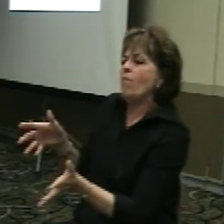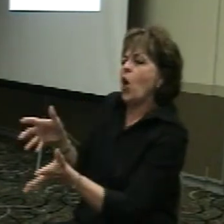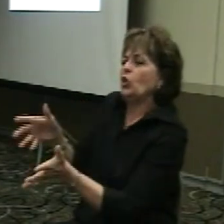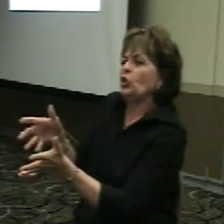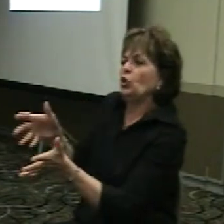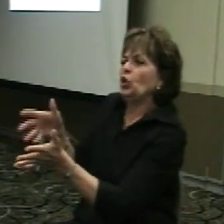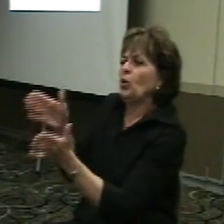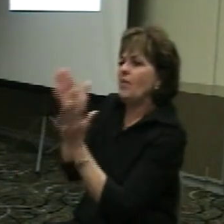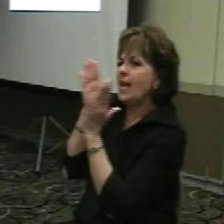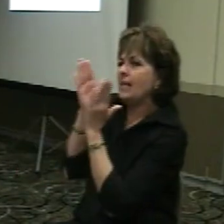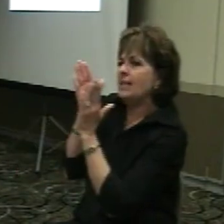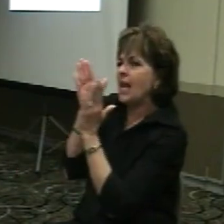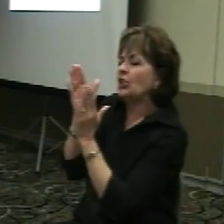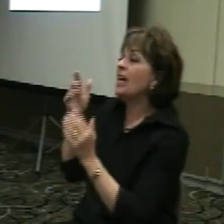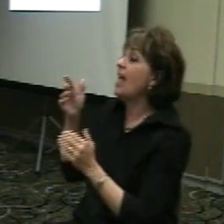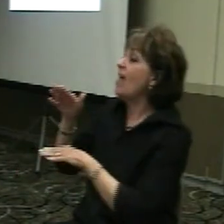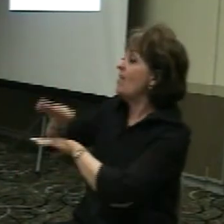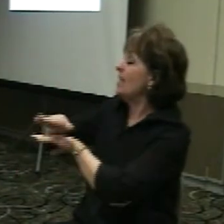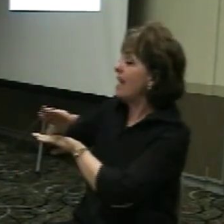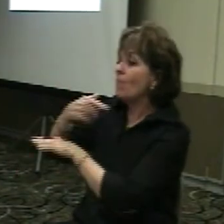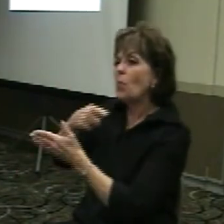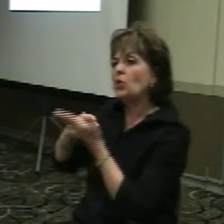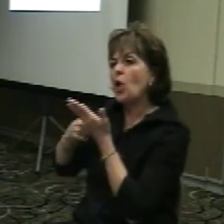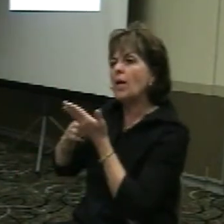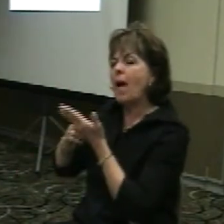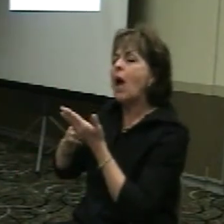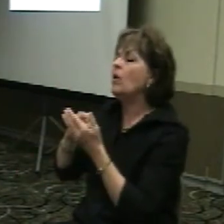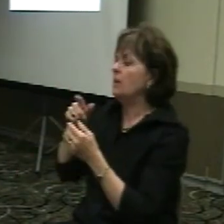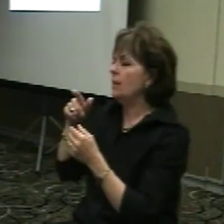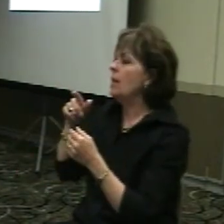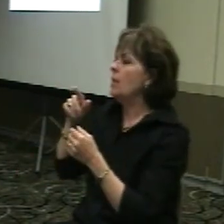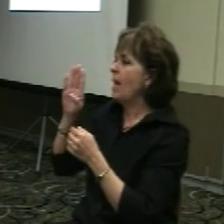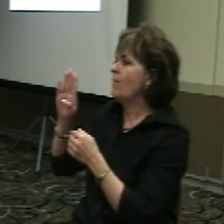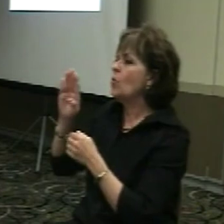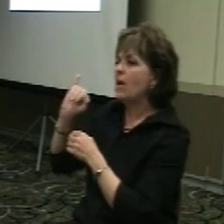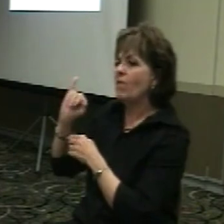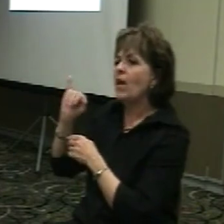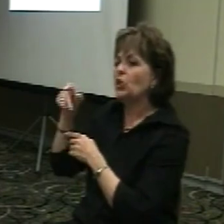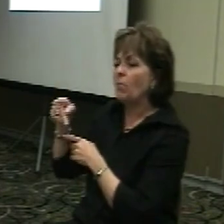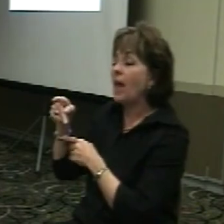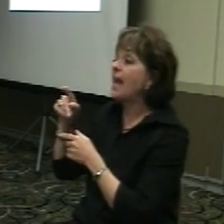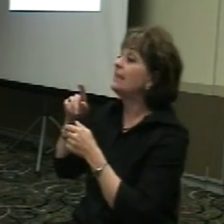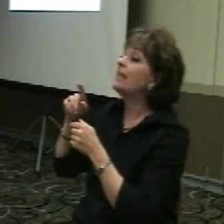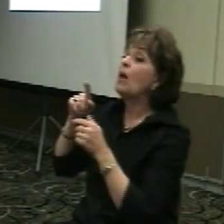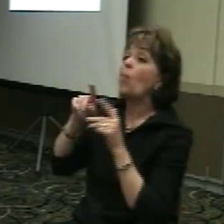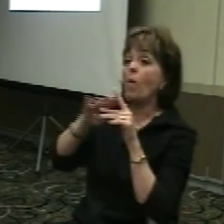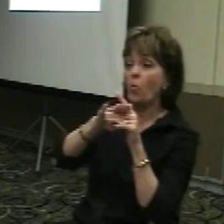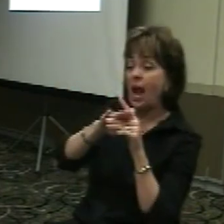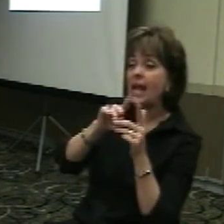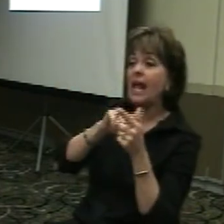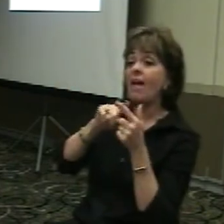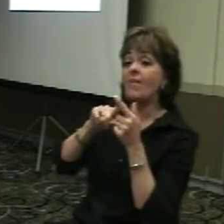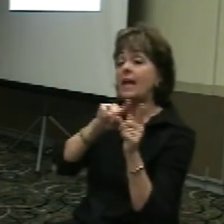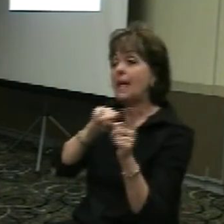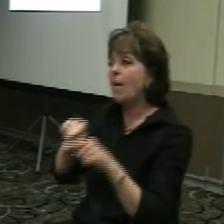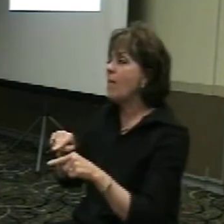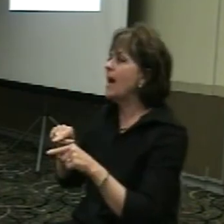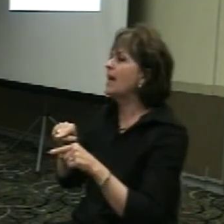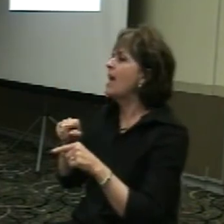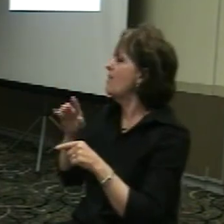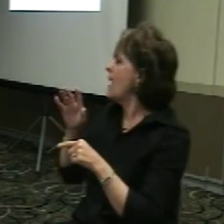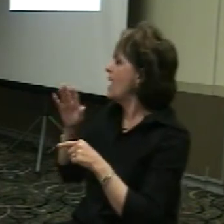attention. So we'll spend this afternoon talking about the behavior intervention plans. Let's take a break. When we come back, I'm going to have you